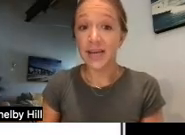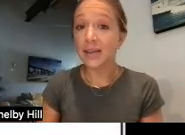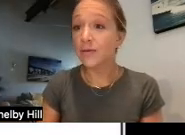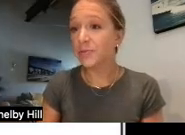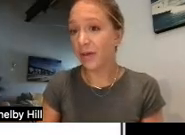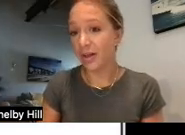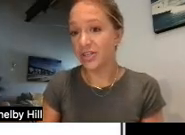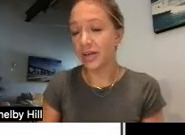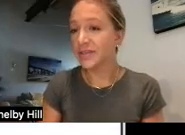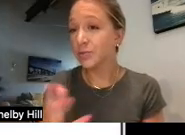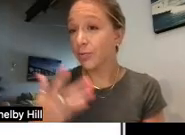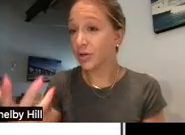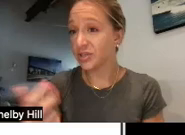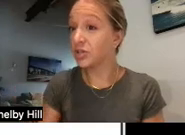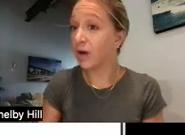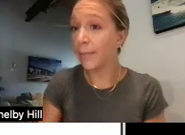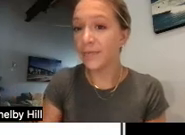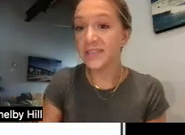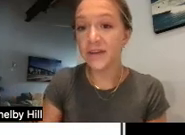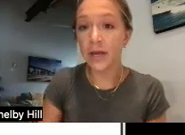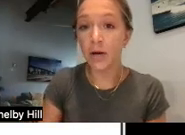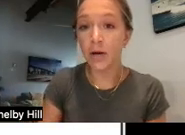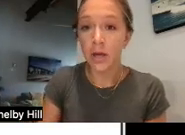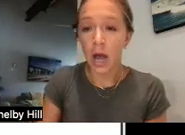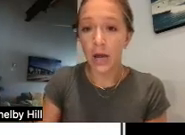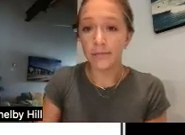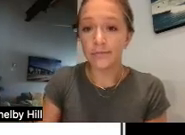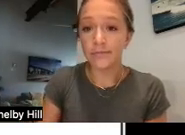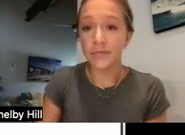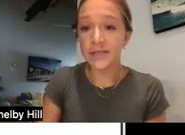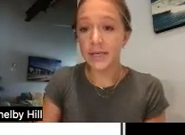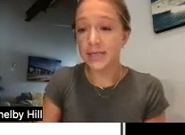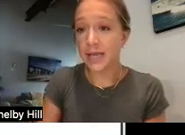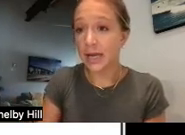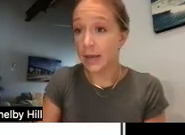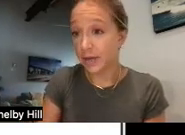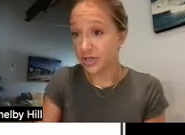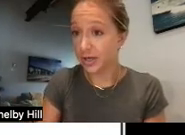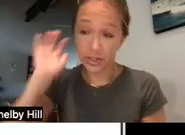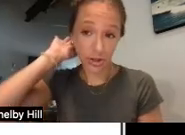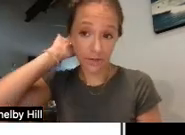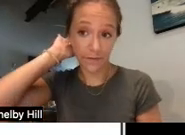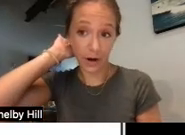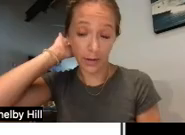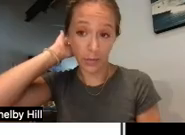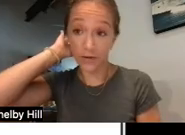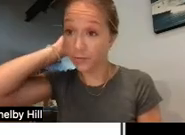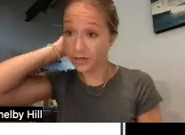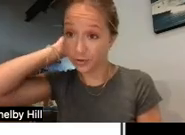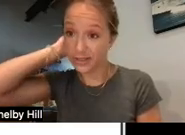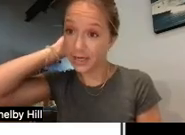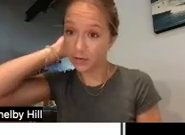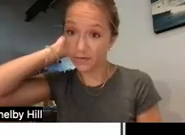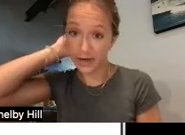So sign language pathology, and this is where we're going to start to wrap up this video. This is an image that I took from one